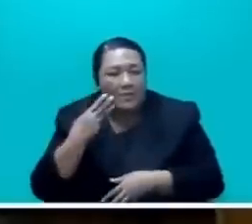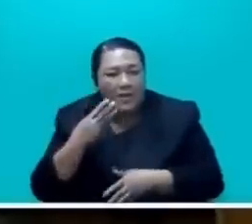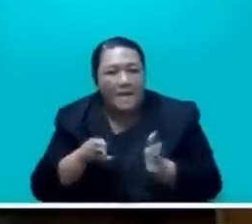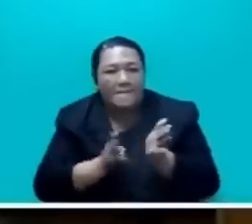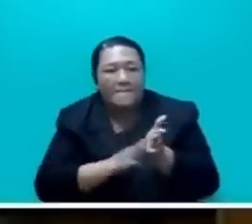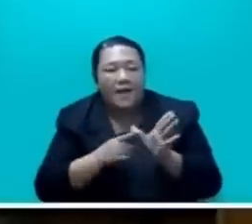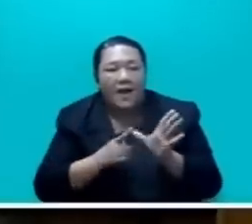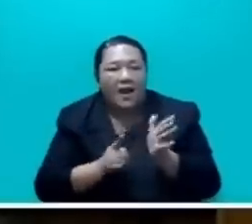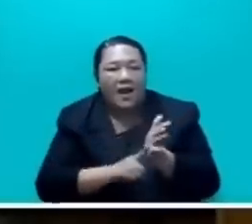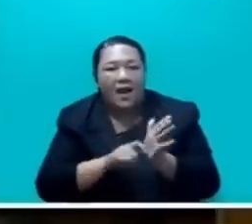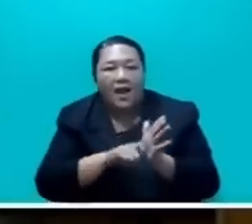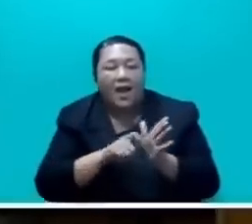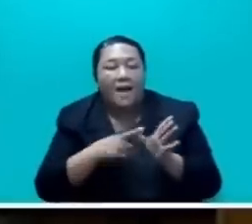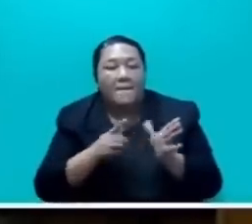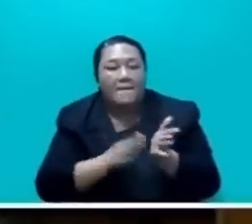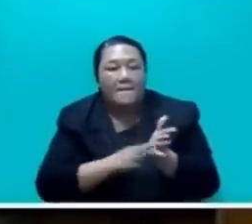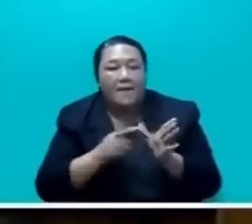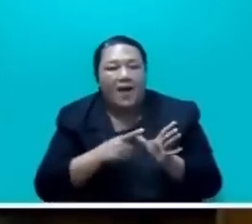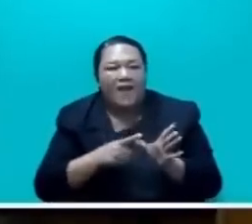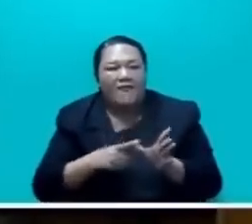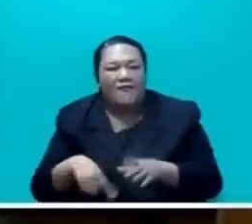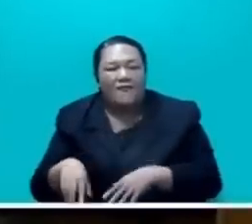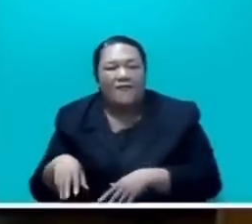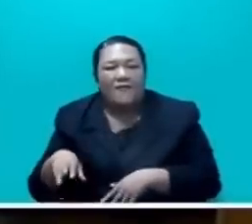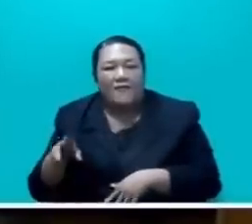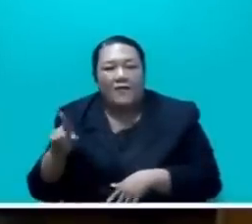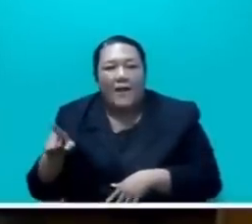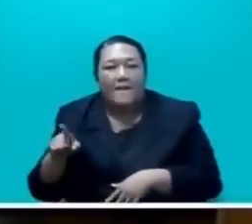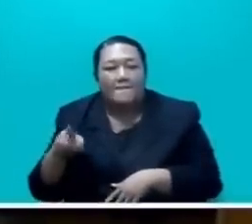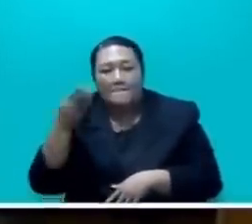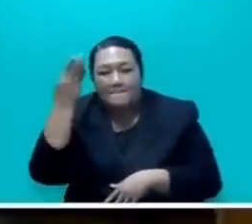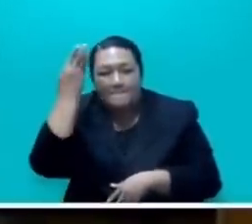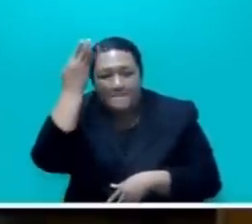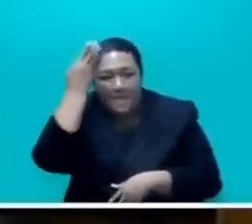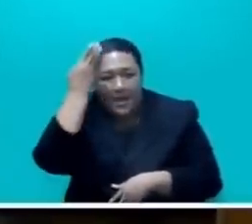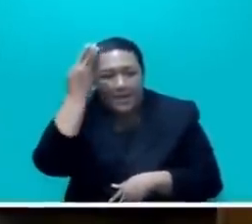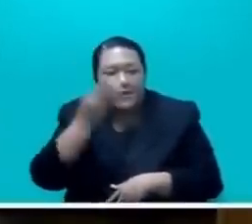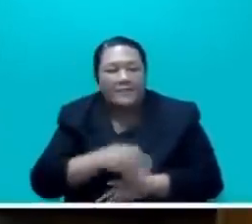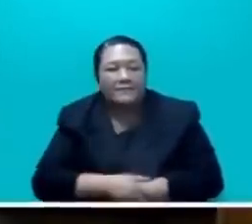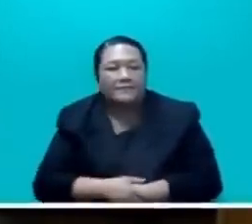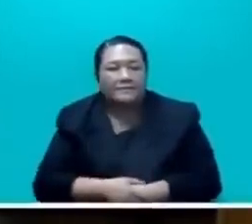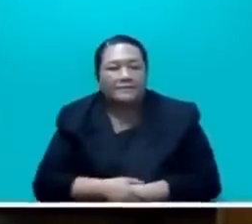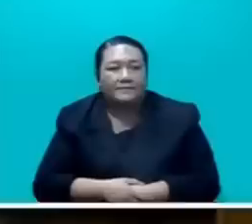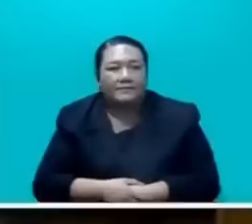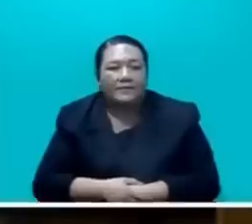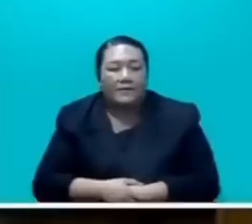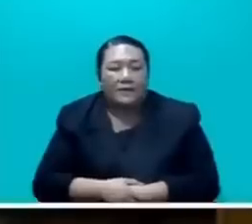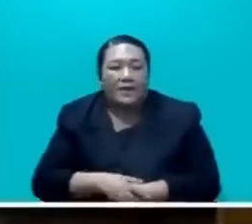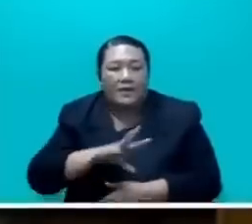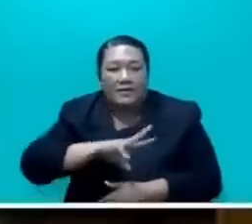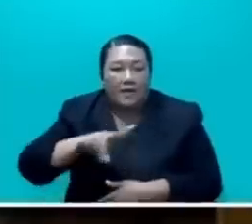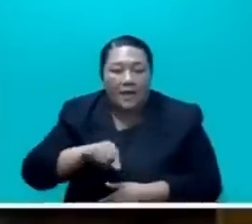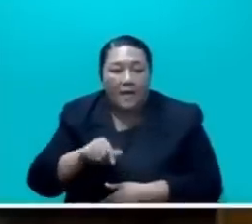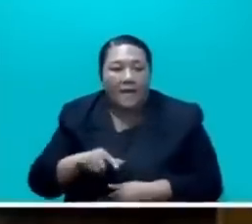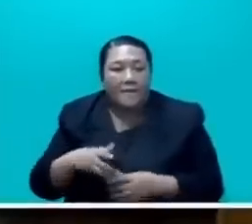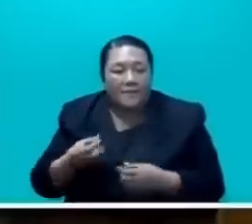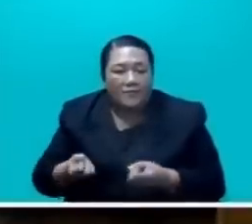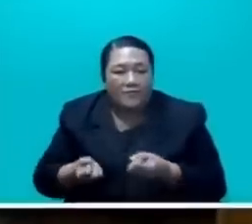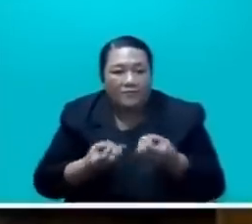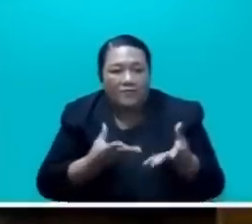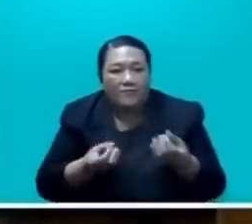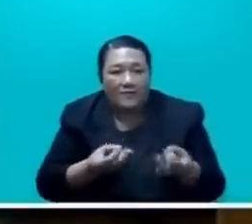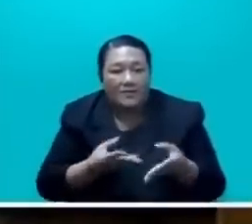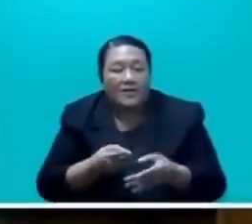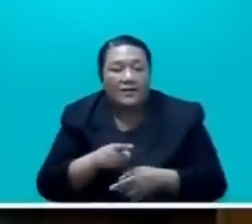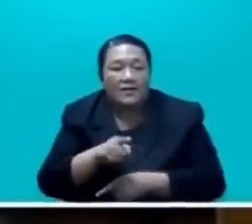Lalamara, for them to forgive me and my soldiers, some of whom are here in the House, for what we had done